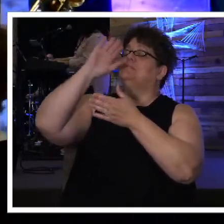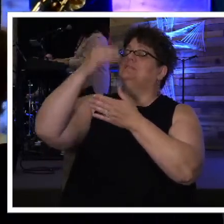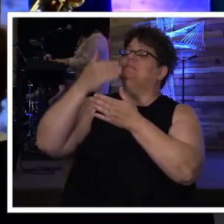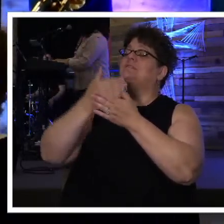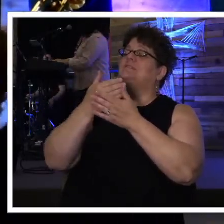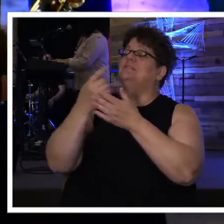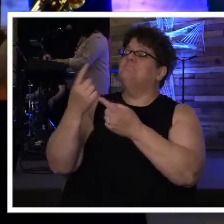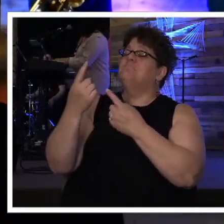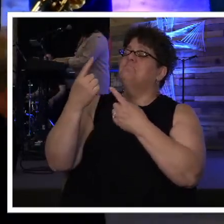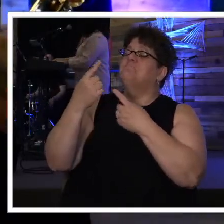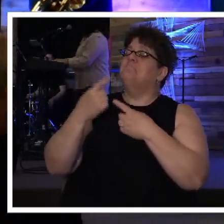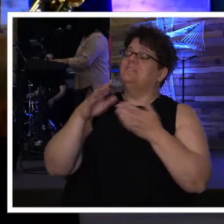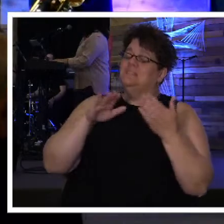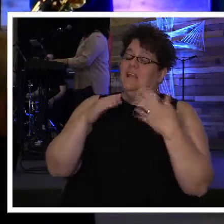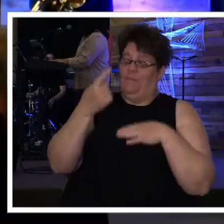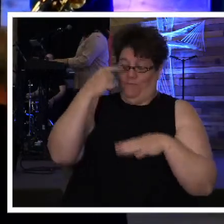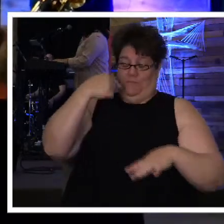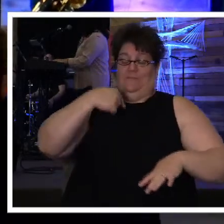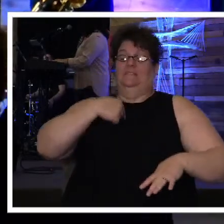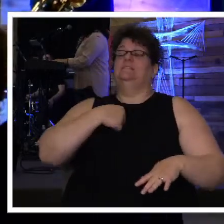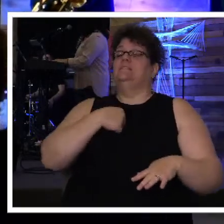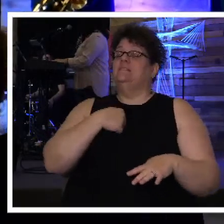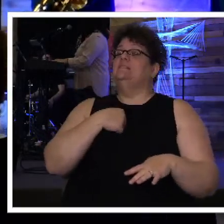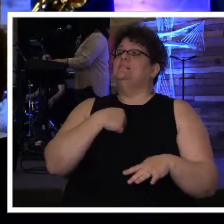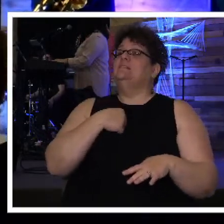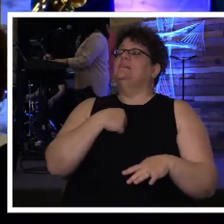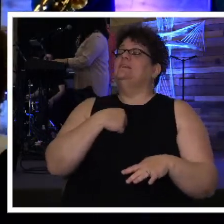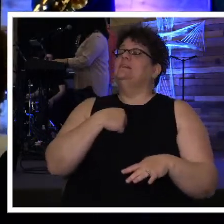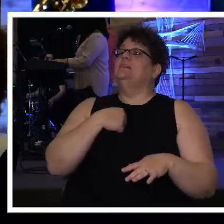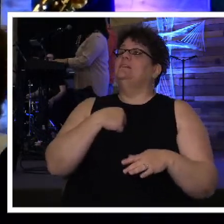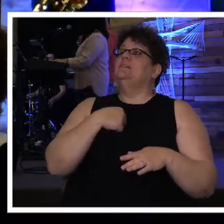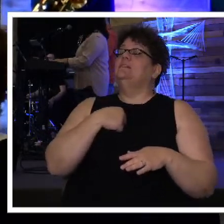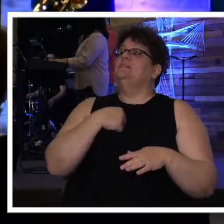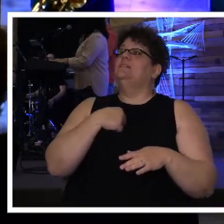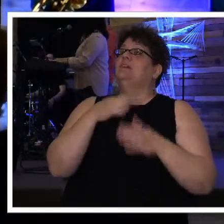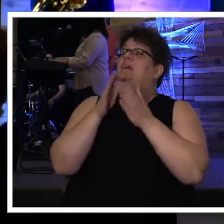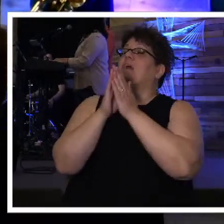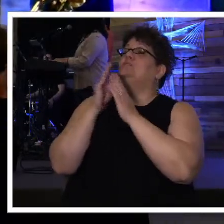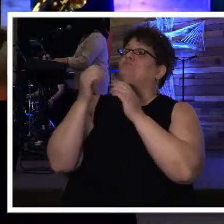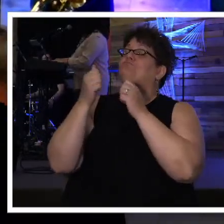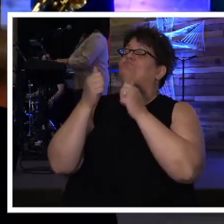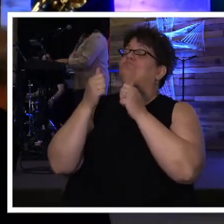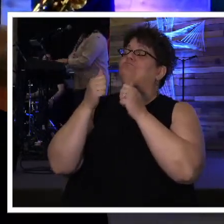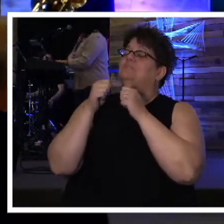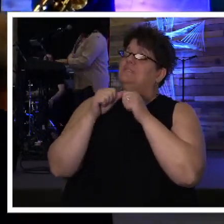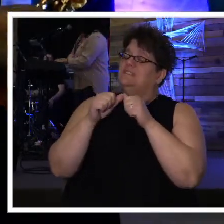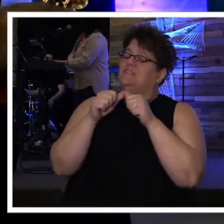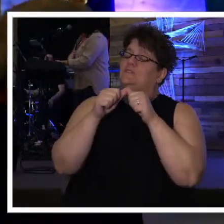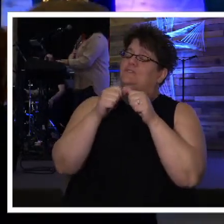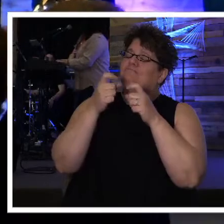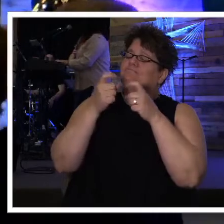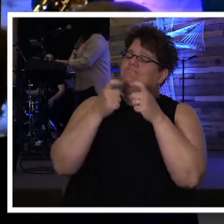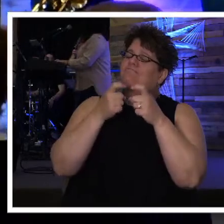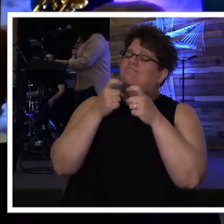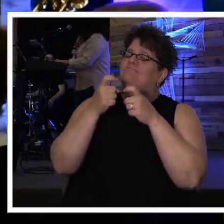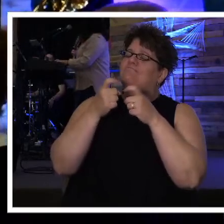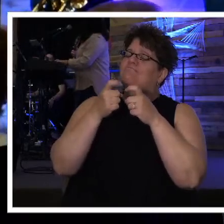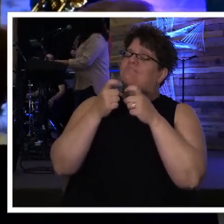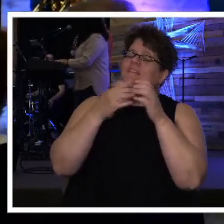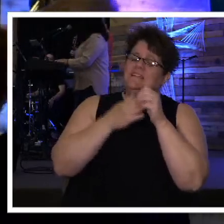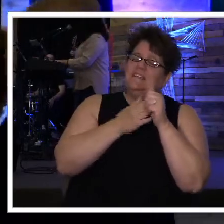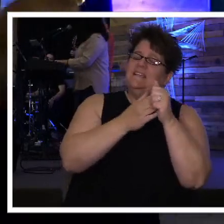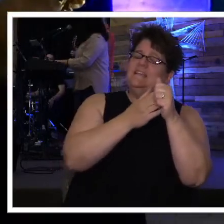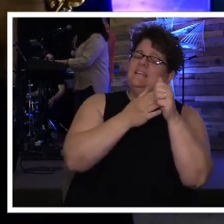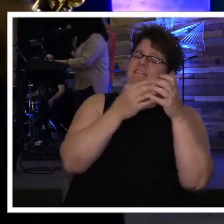you, and we just pray that you would continue to have your way here at Grace Assembly of God. Lord, and I'm not only talking about